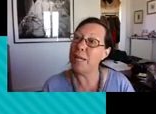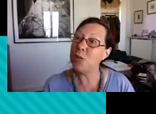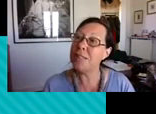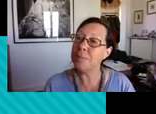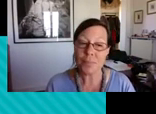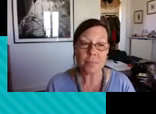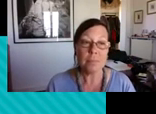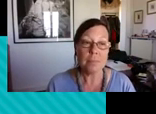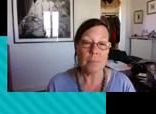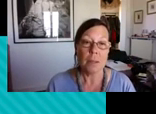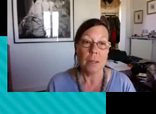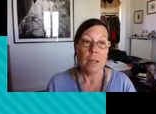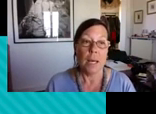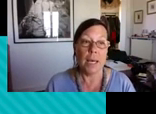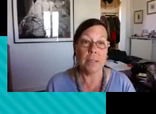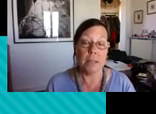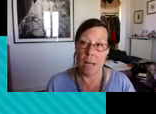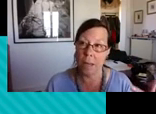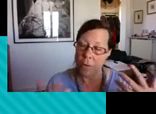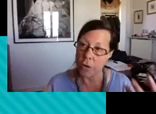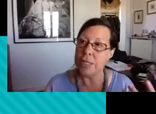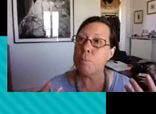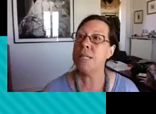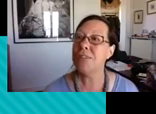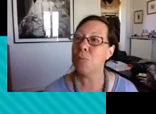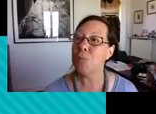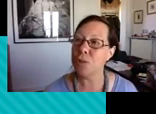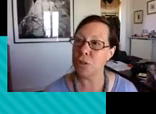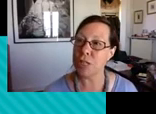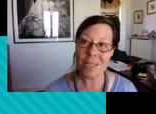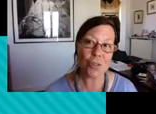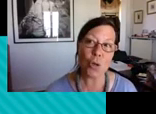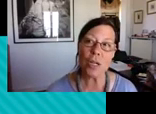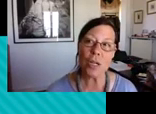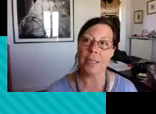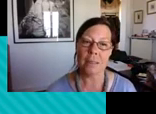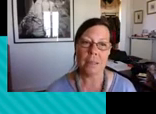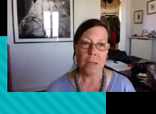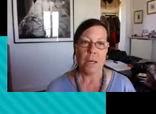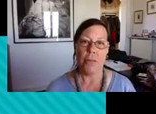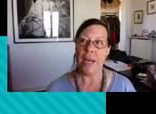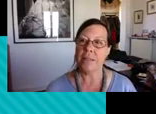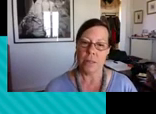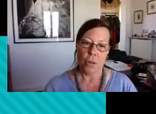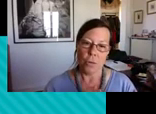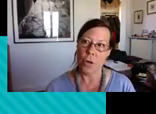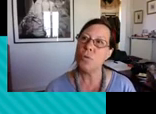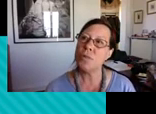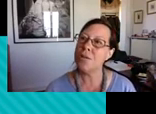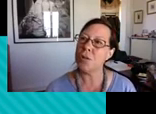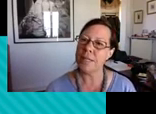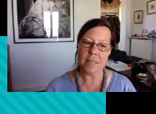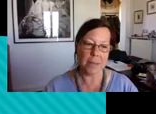most dangerous. And there is plenty of research historically that